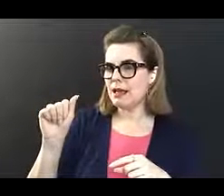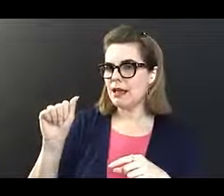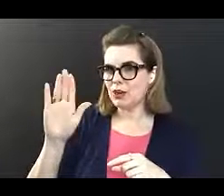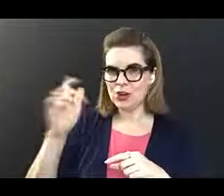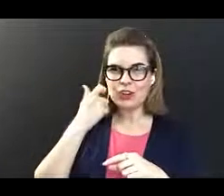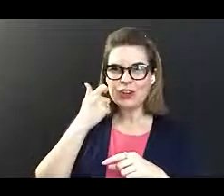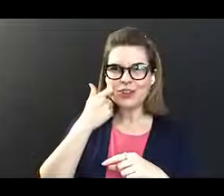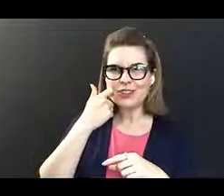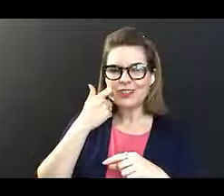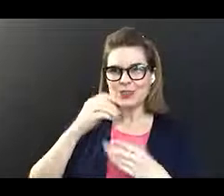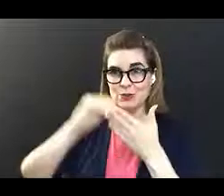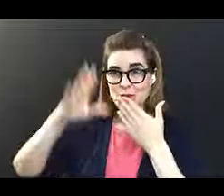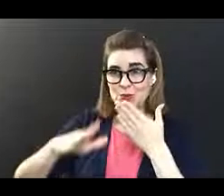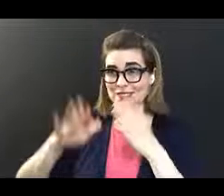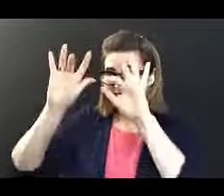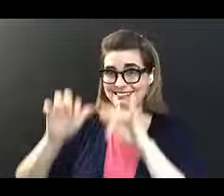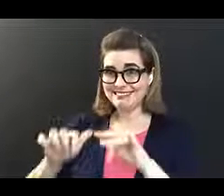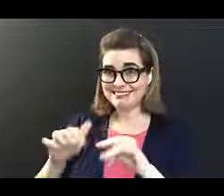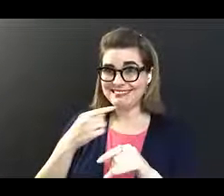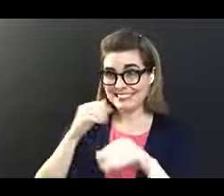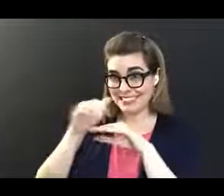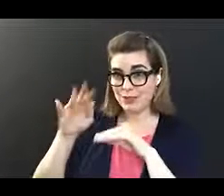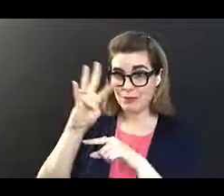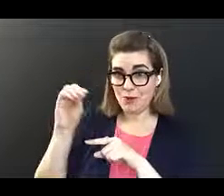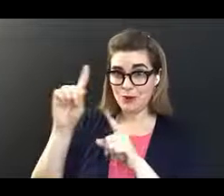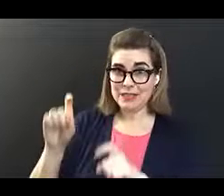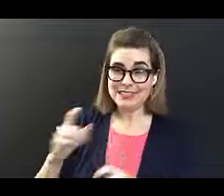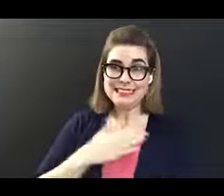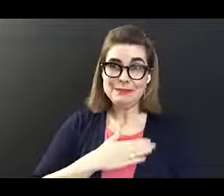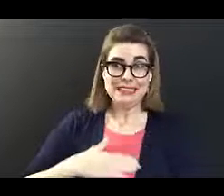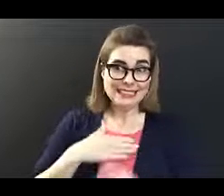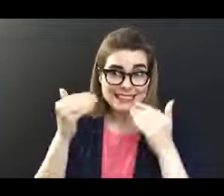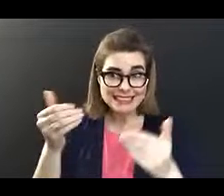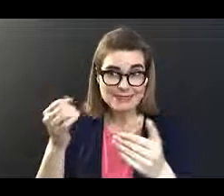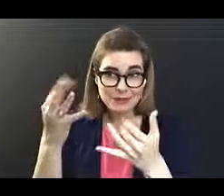Yes, I'm in please it take now. it. Thank you, everyone.